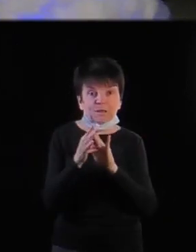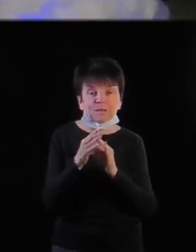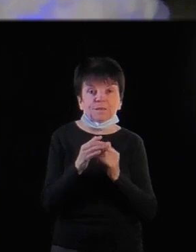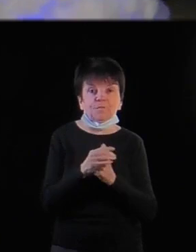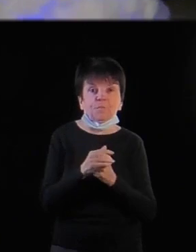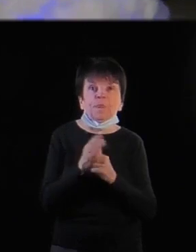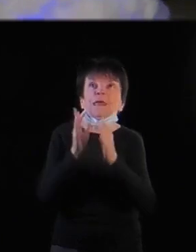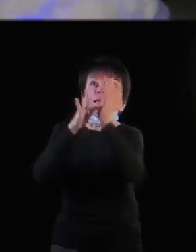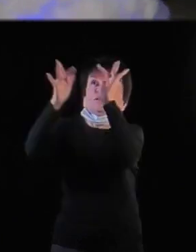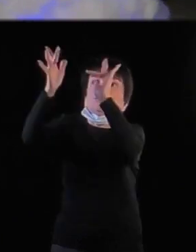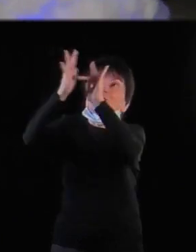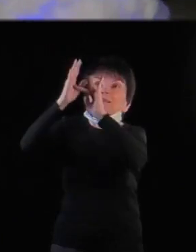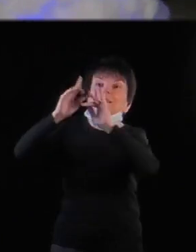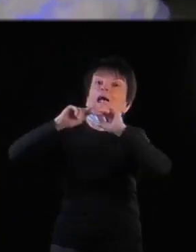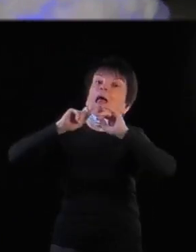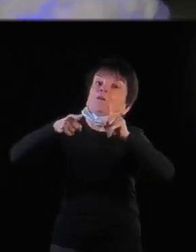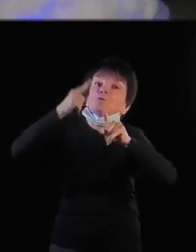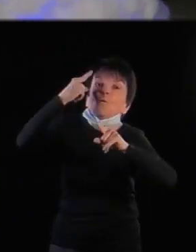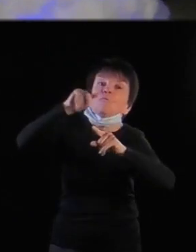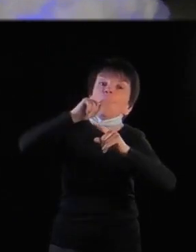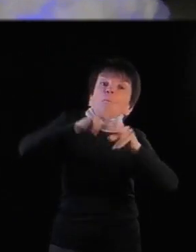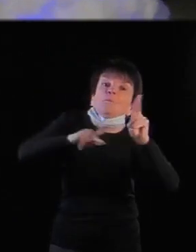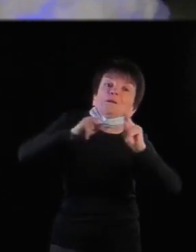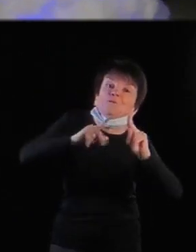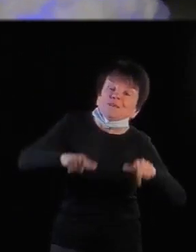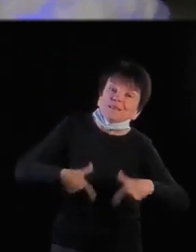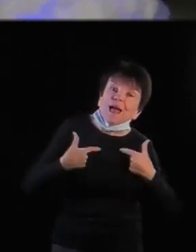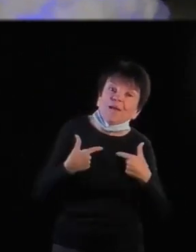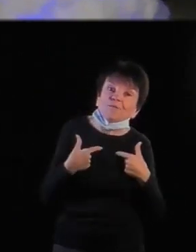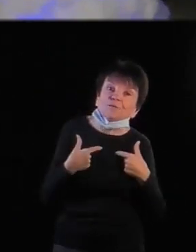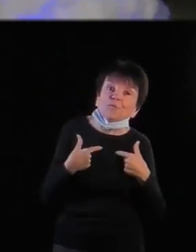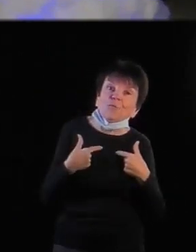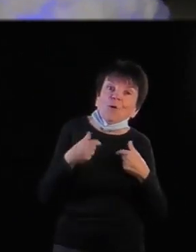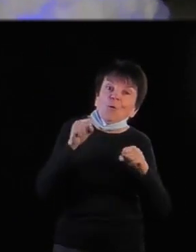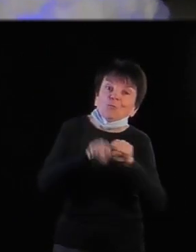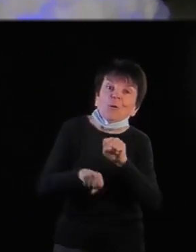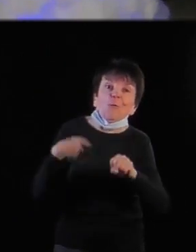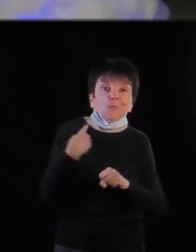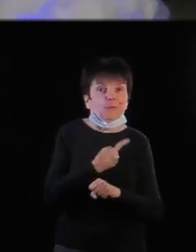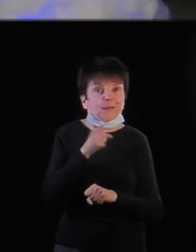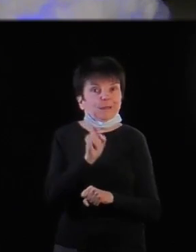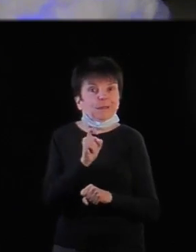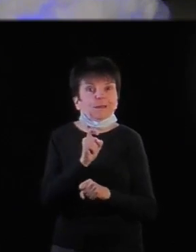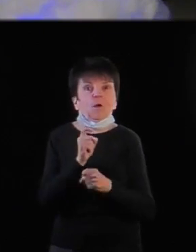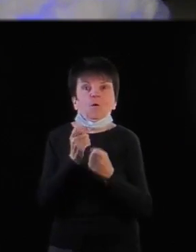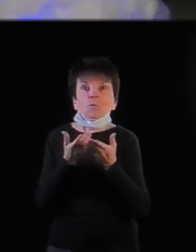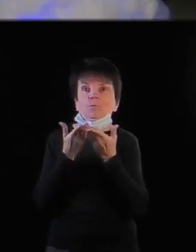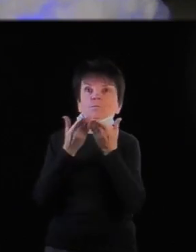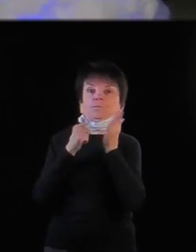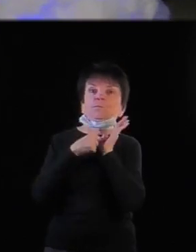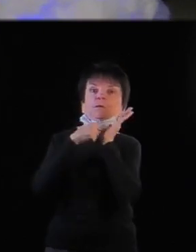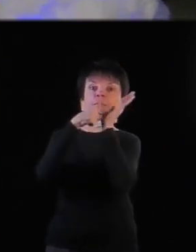answer in people's lives. And when we present him well, and all of a sudden people get attracted to it, they want some